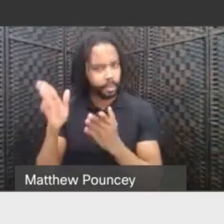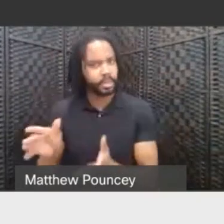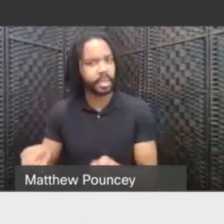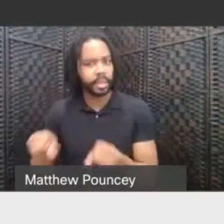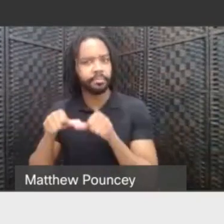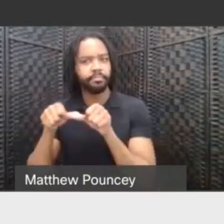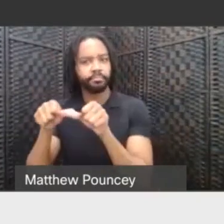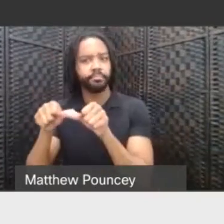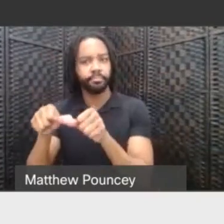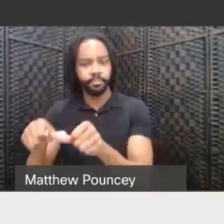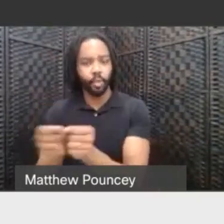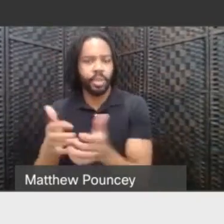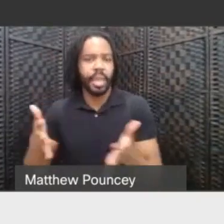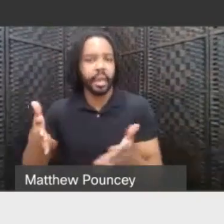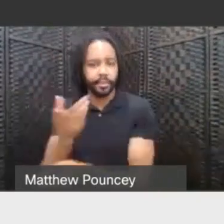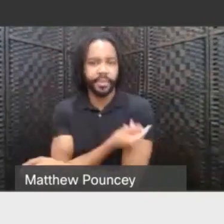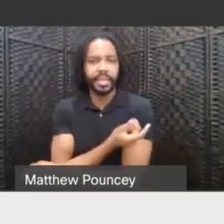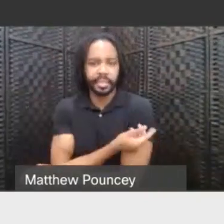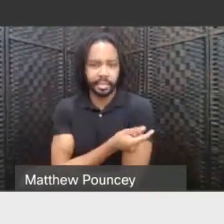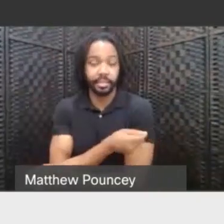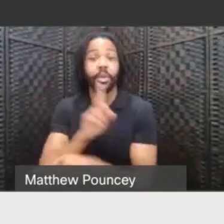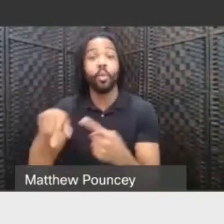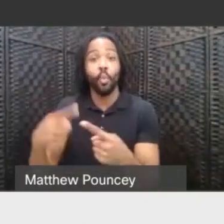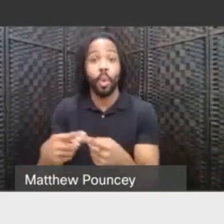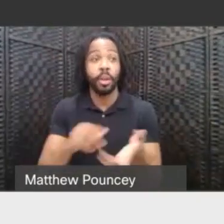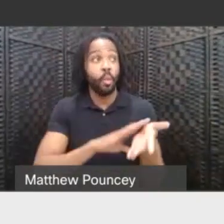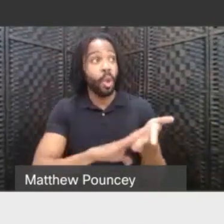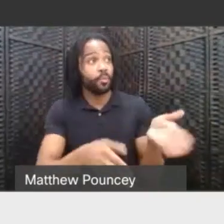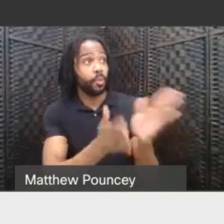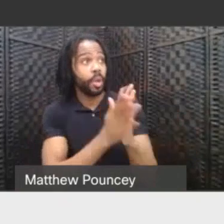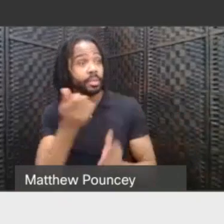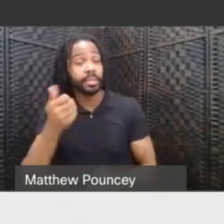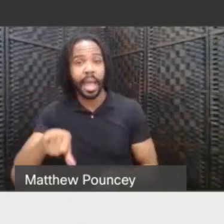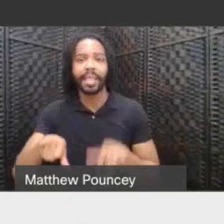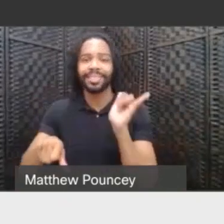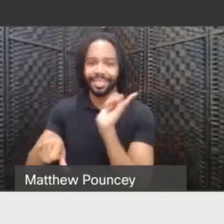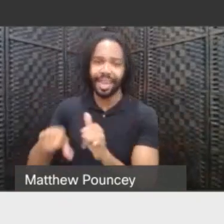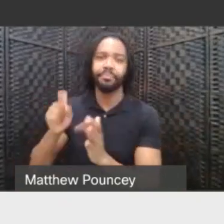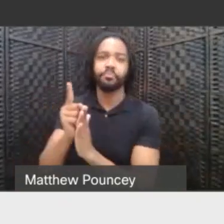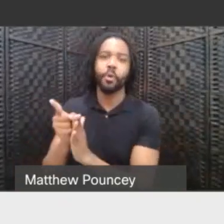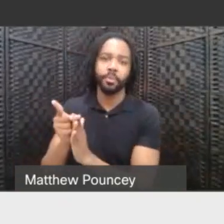their vaccination. Once the waiver is denied, at that point,